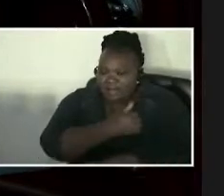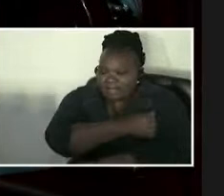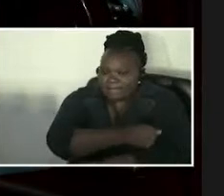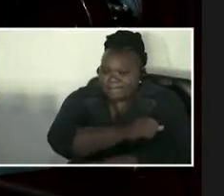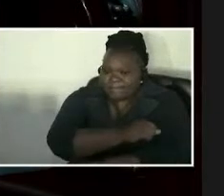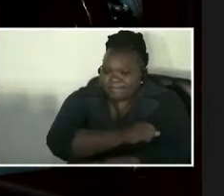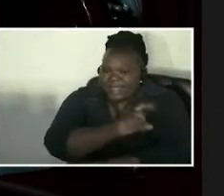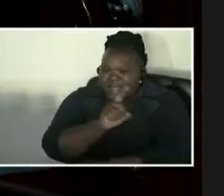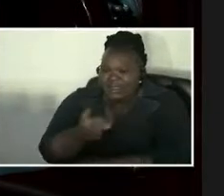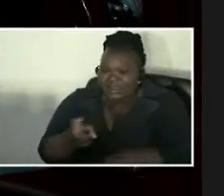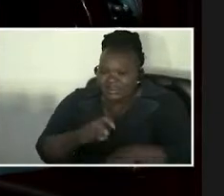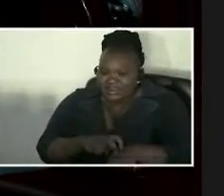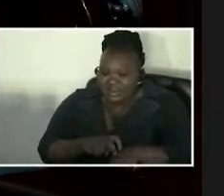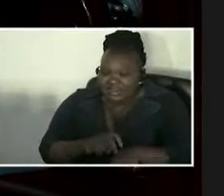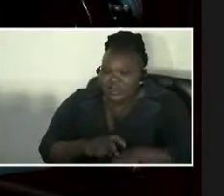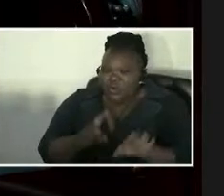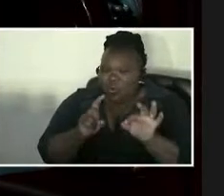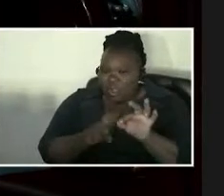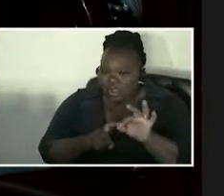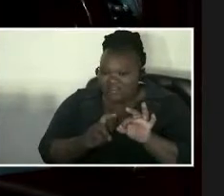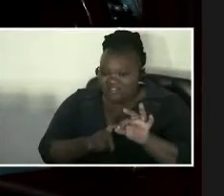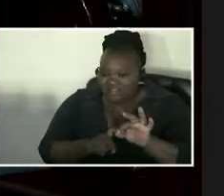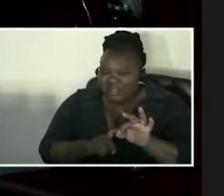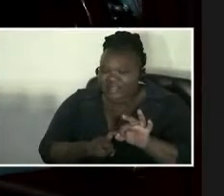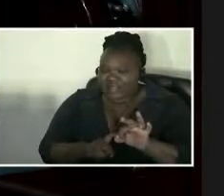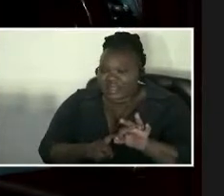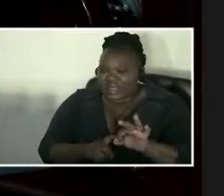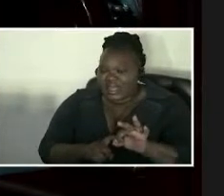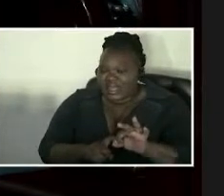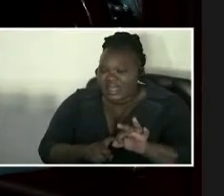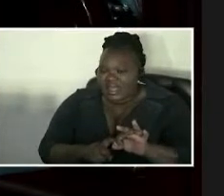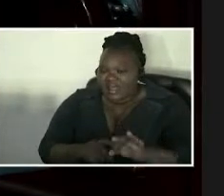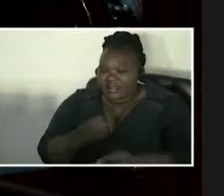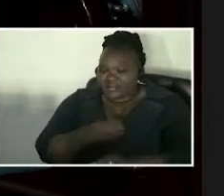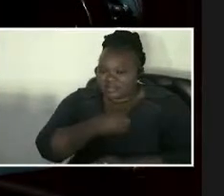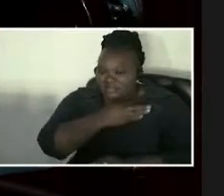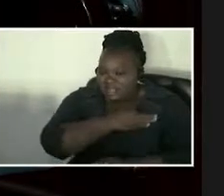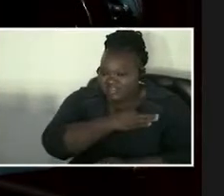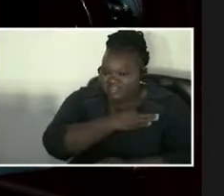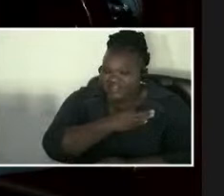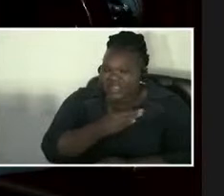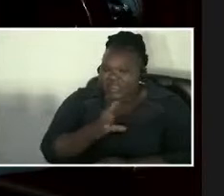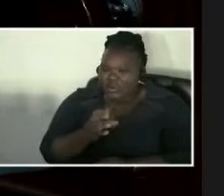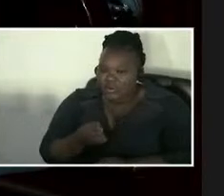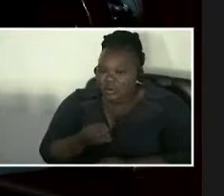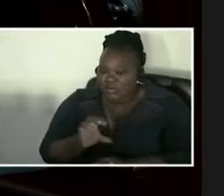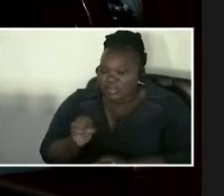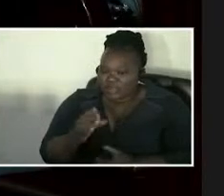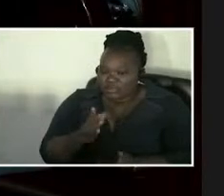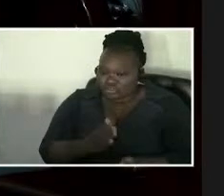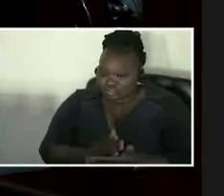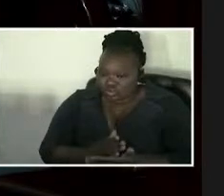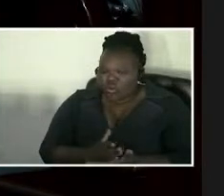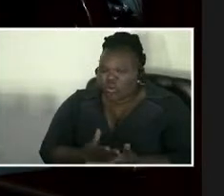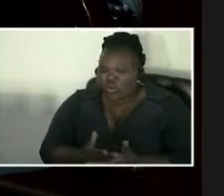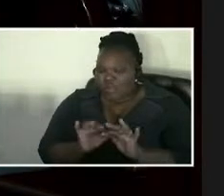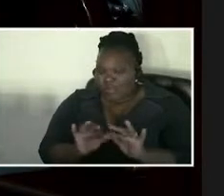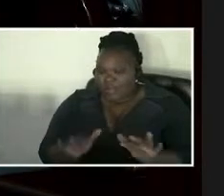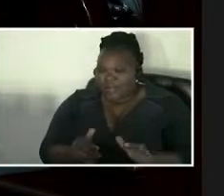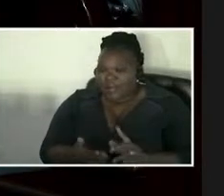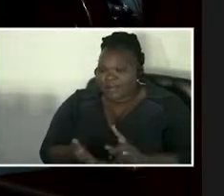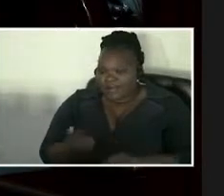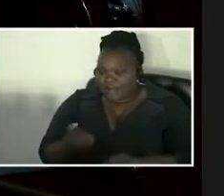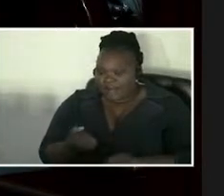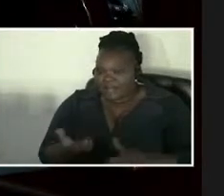a relevantly qualified healthcare workforce that will ensure efficient and effective service delivery systems